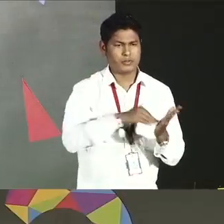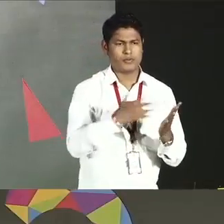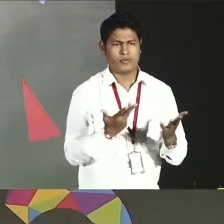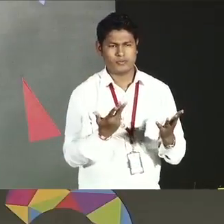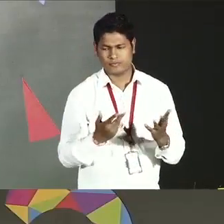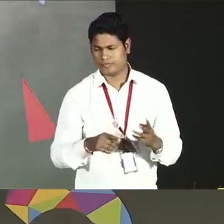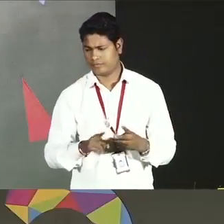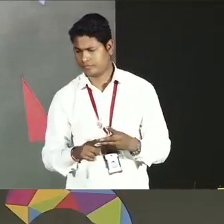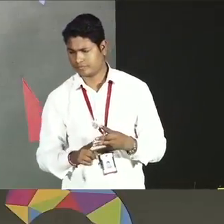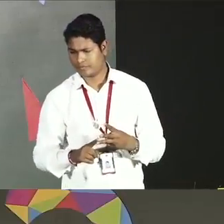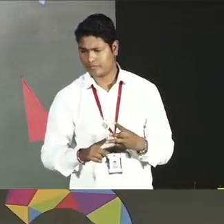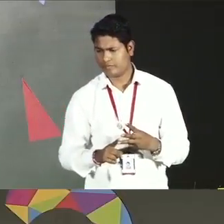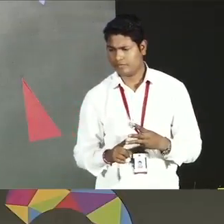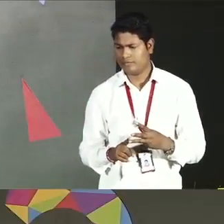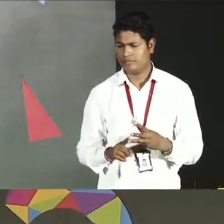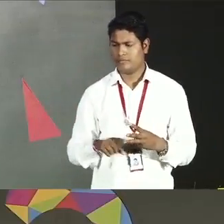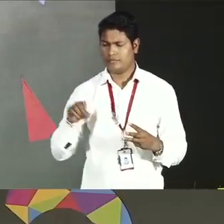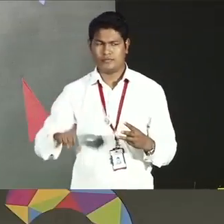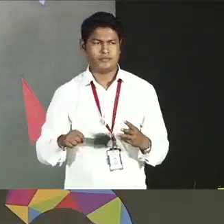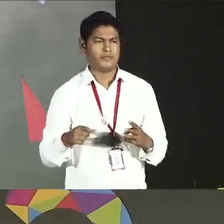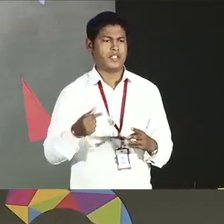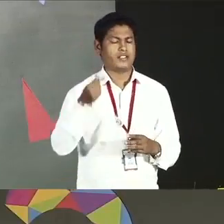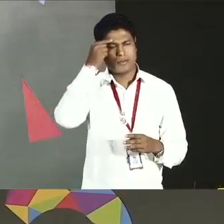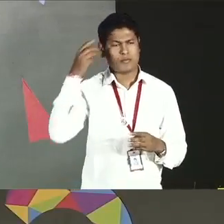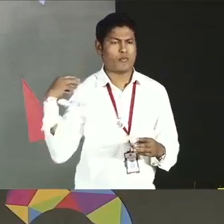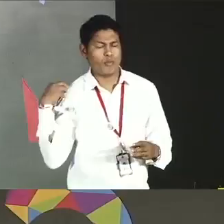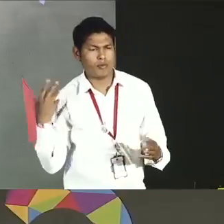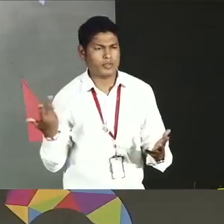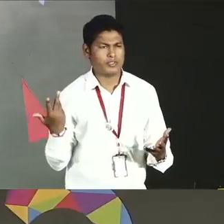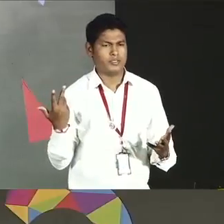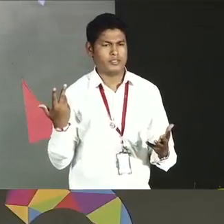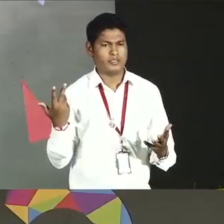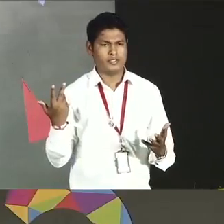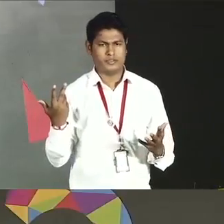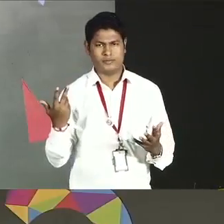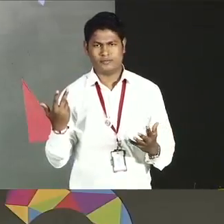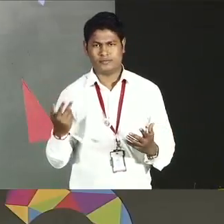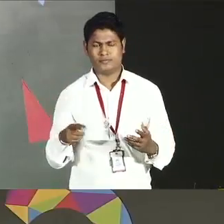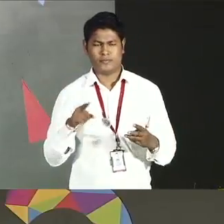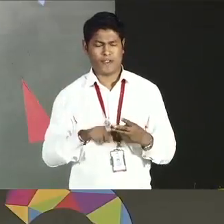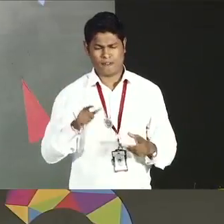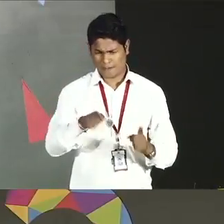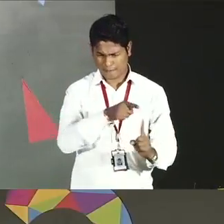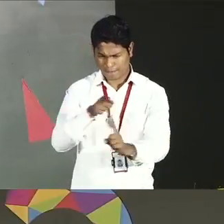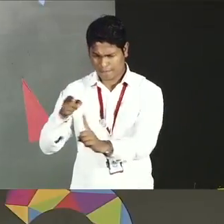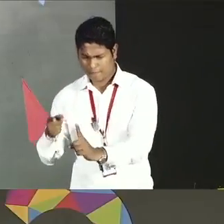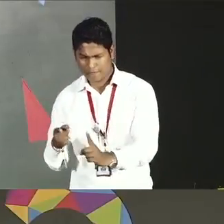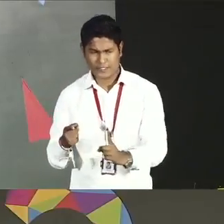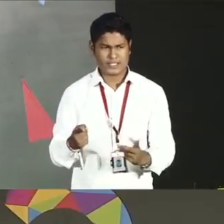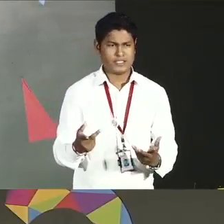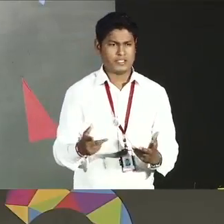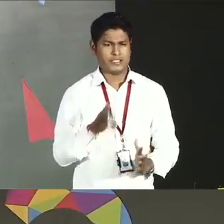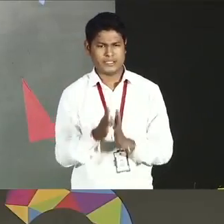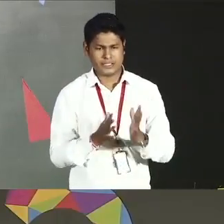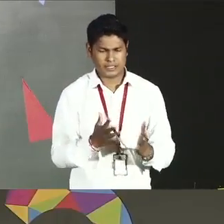autism diagnosis. And it turns out that parents are right. Parents can see things. And so now we're one of the companies that's using technology